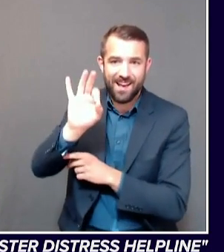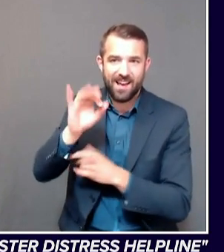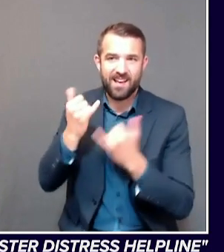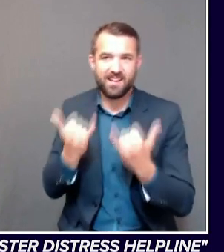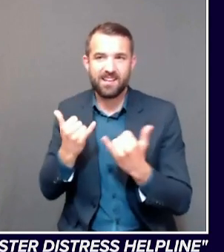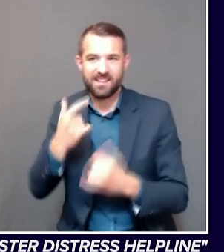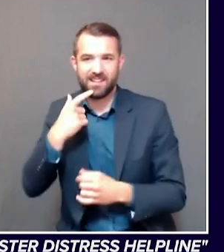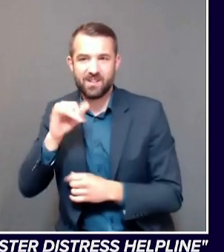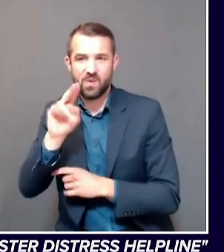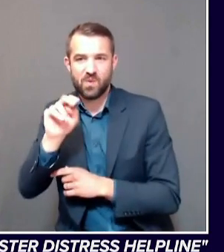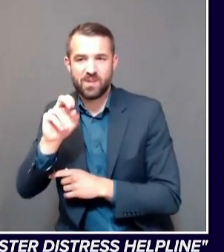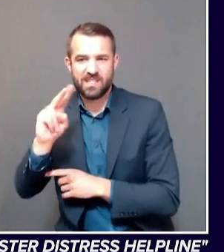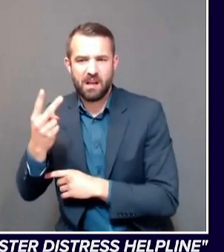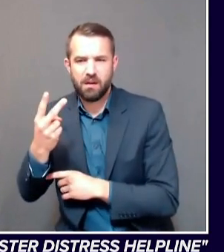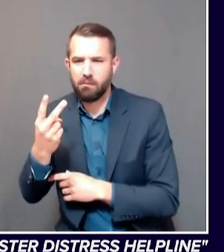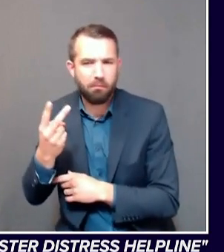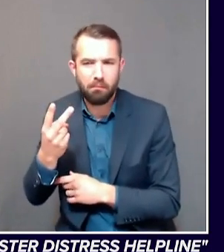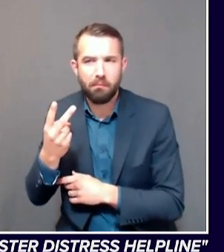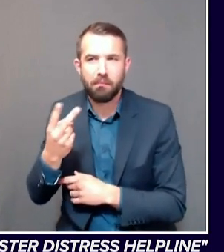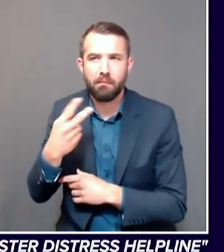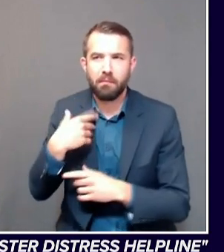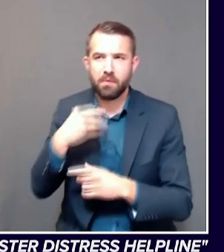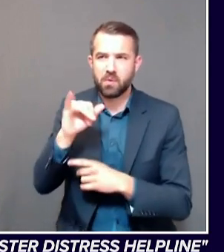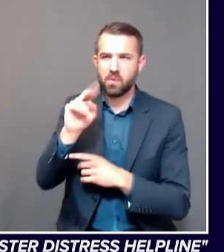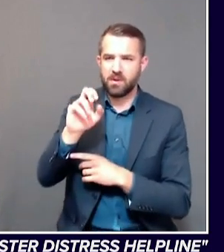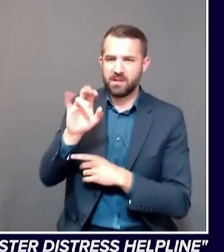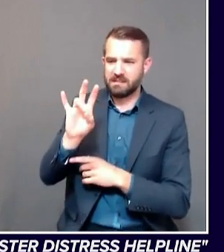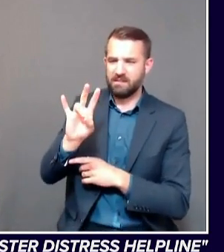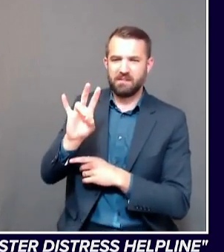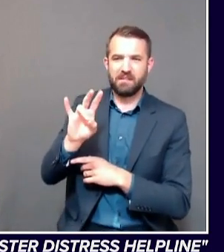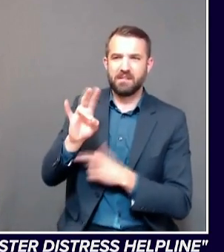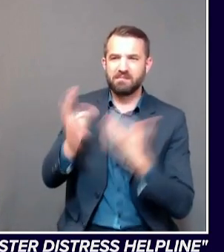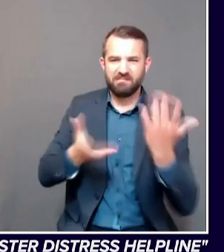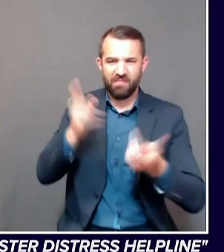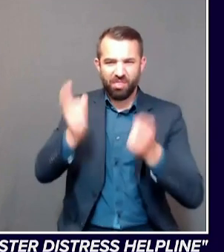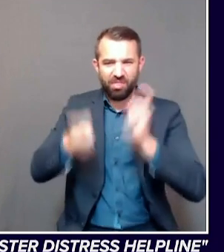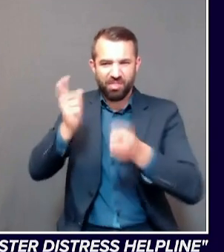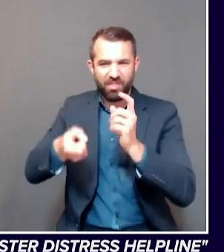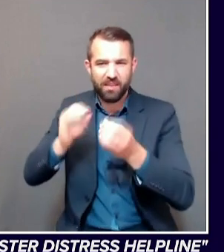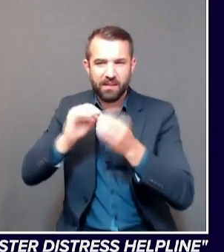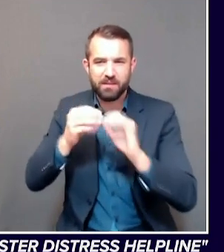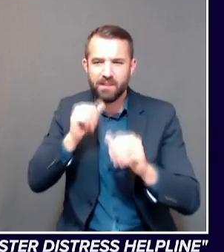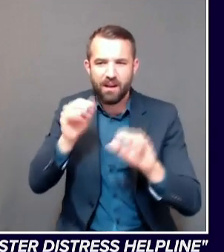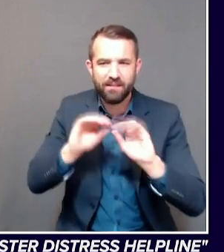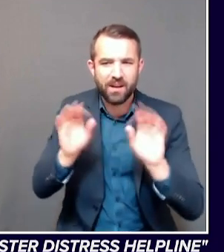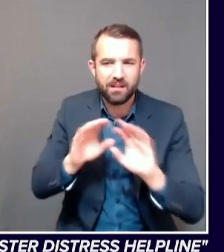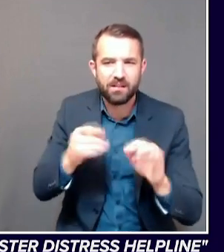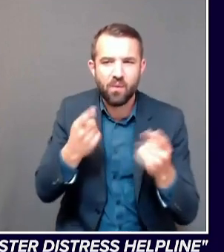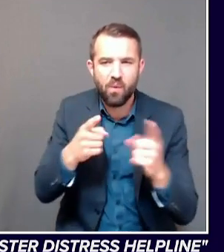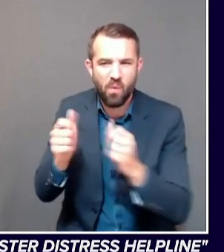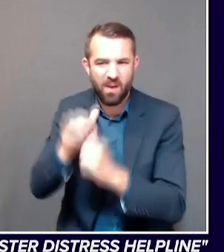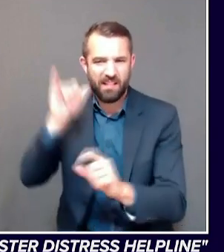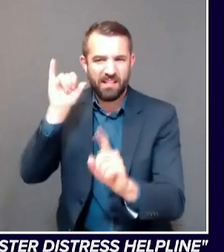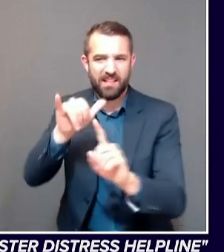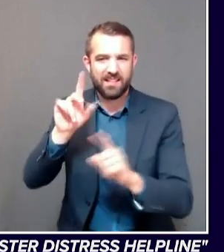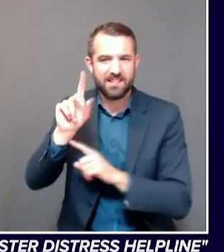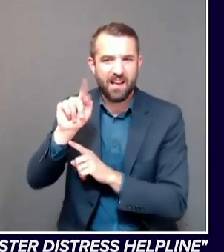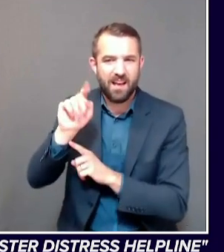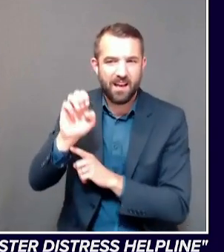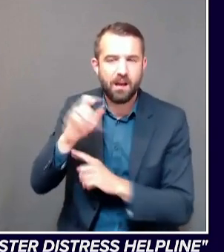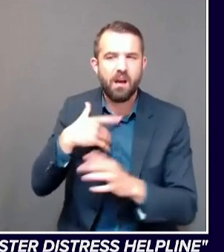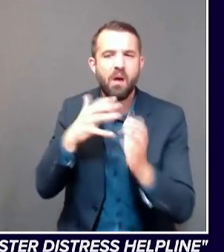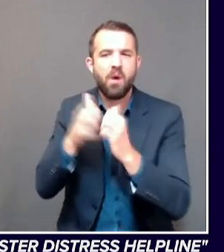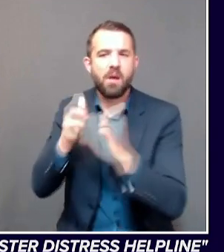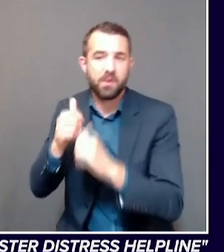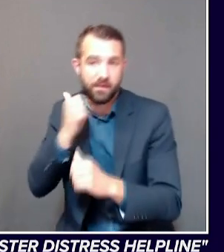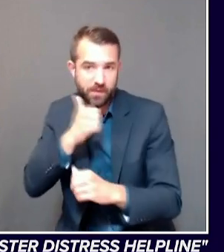and this morning it's June 7th. So I'm trying to get some clarity on what's happening and also what the plan is for that going forward. Sure. So